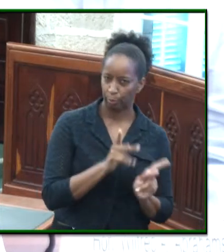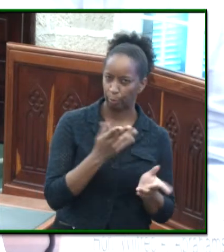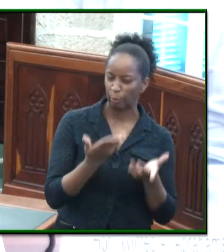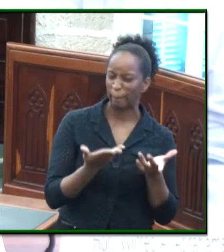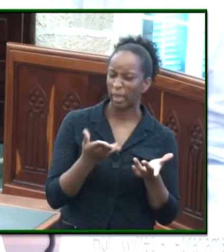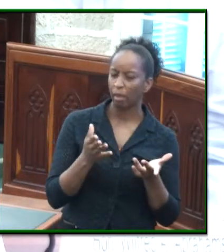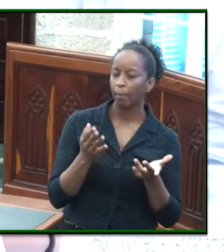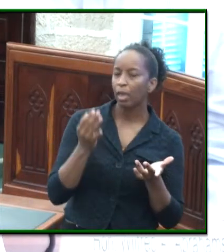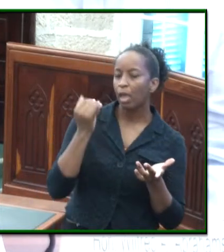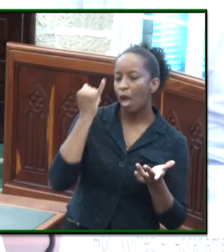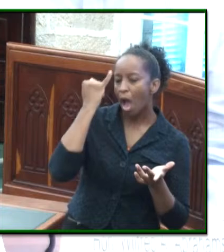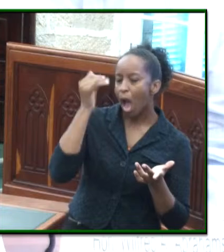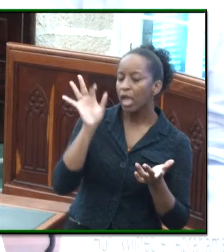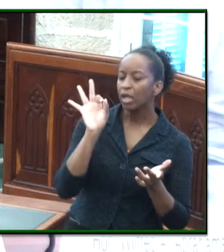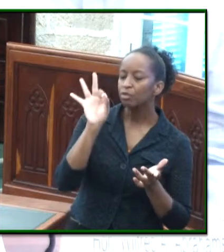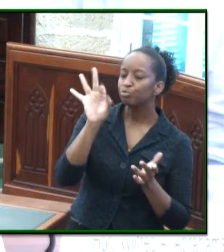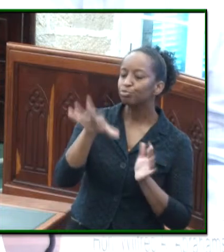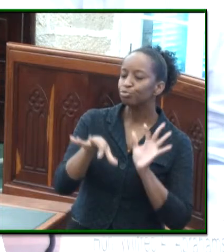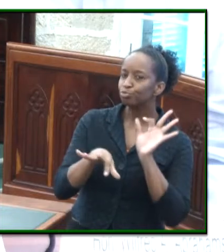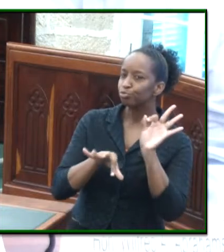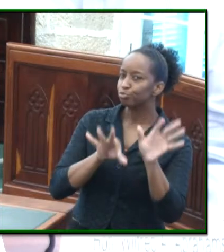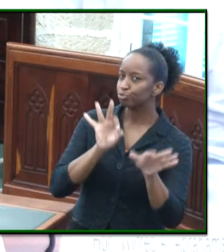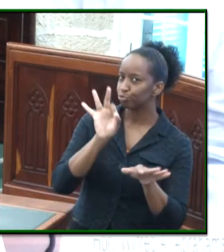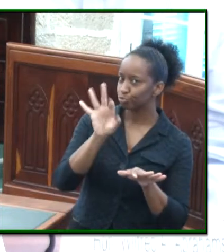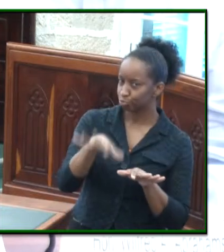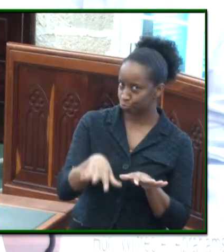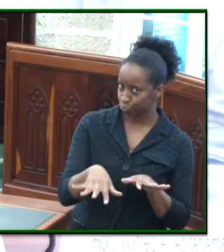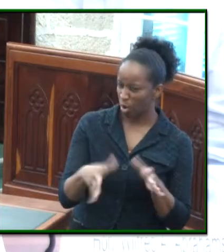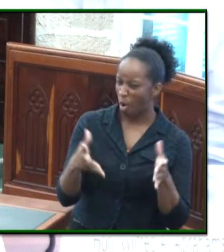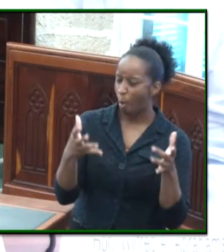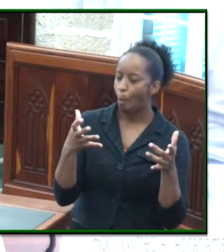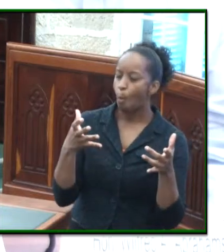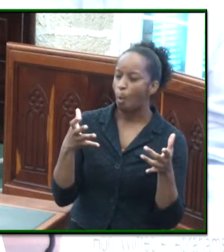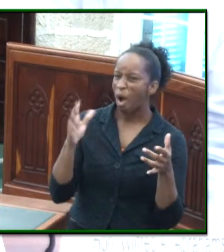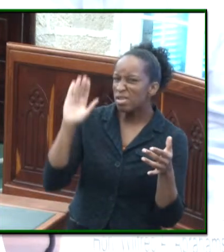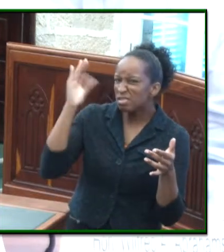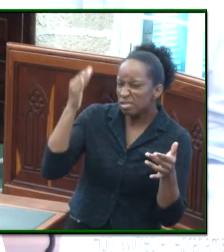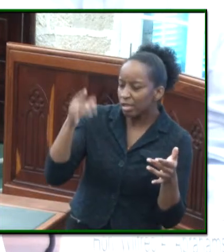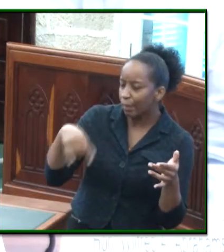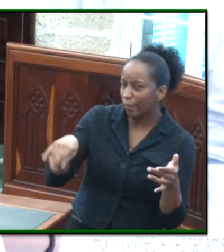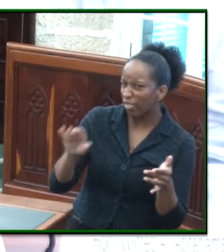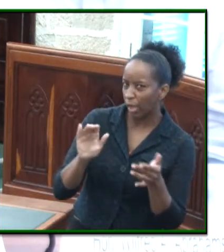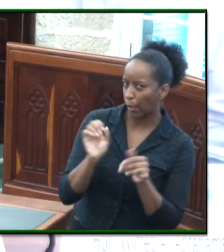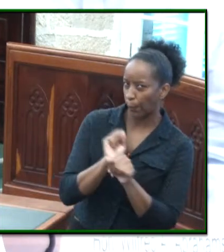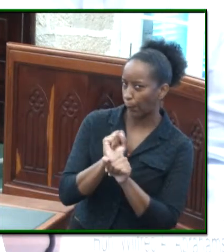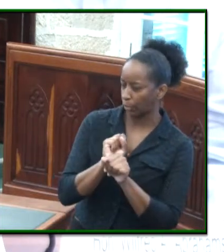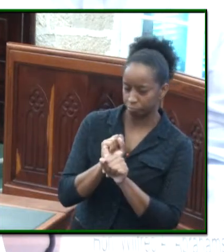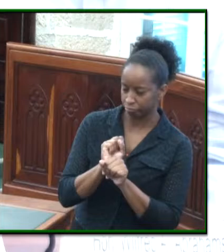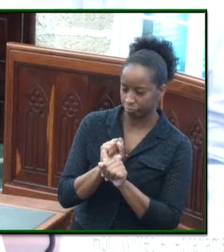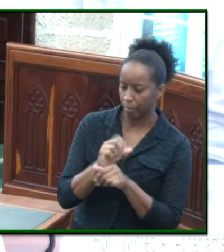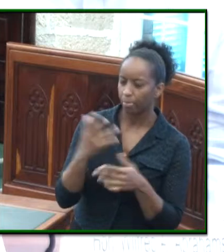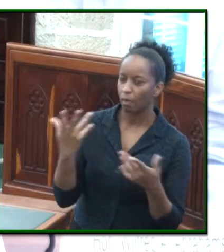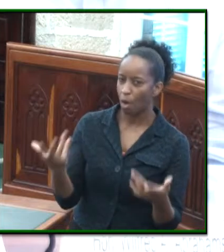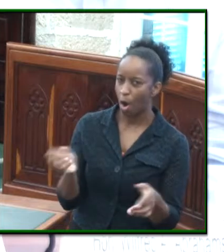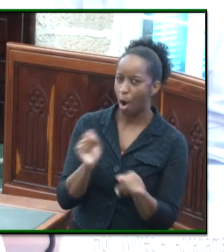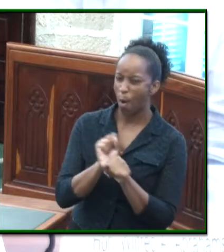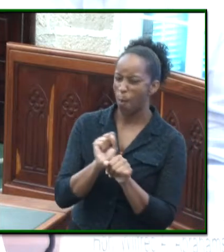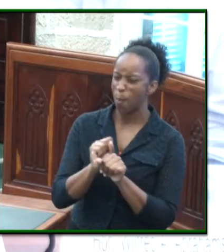I was party to several conversations with my stakeholders in the agricultural